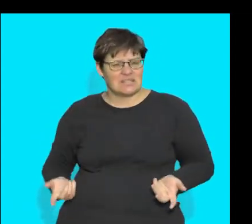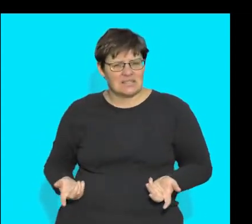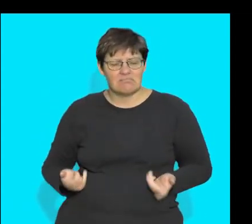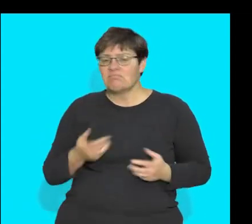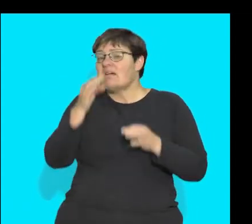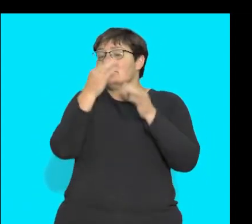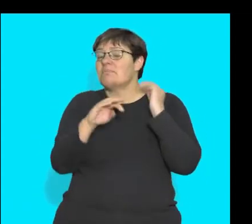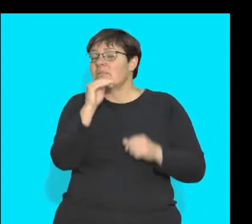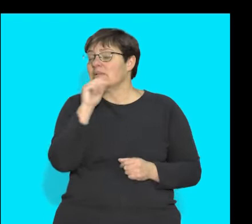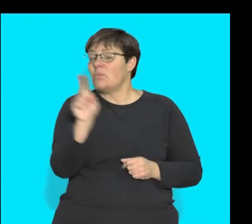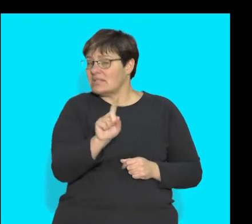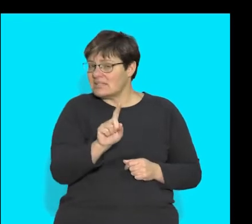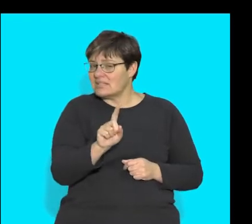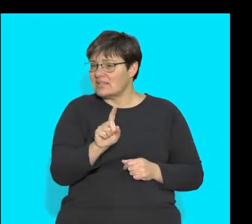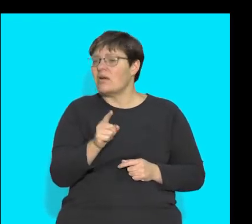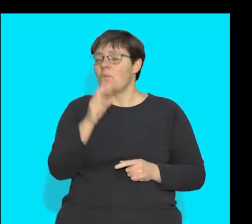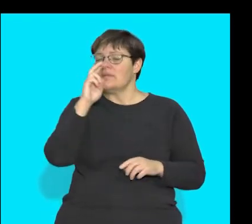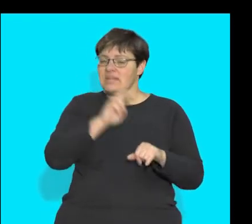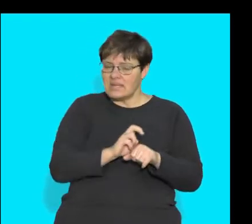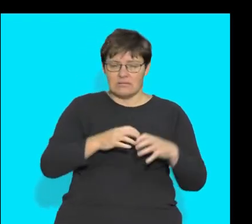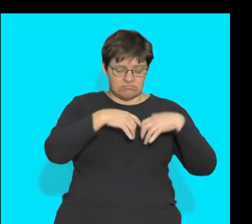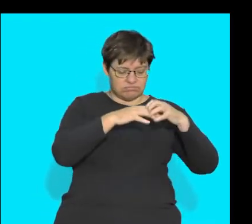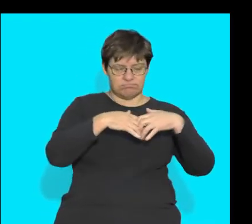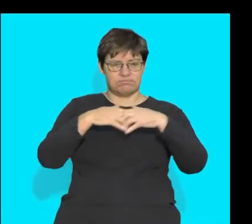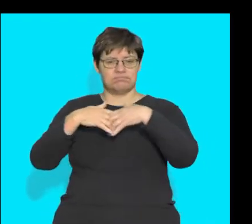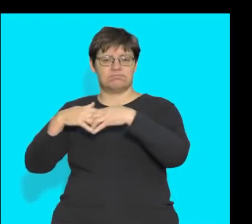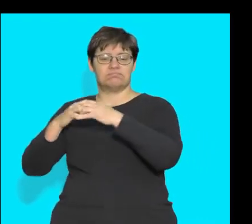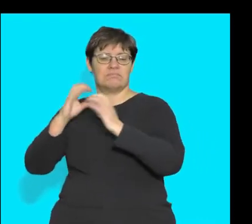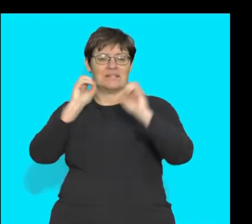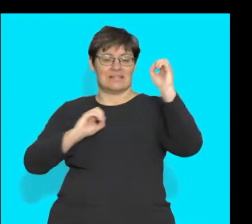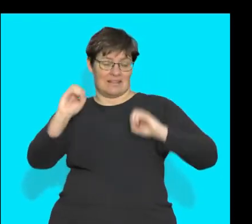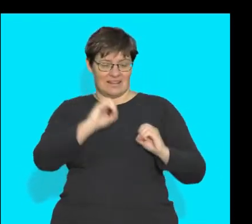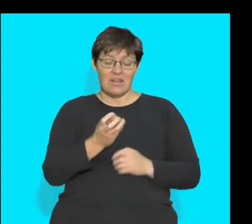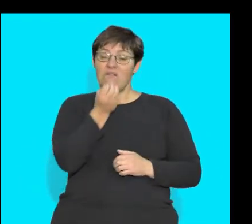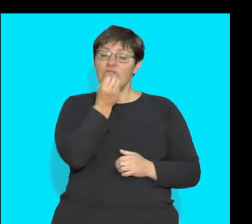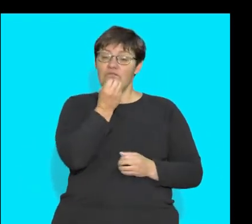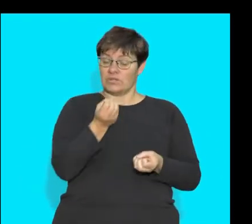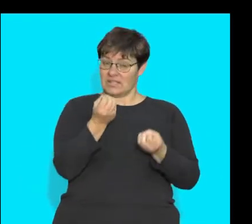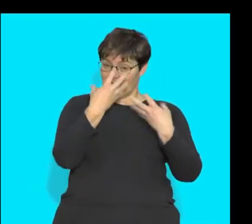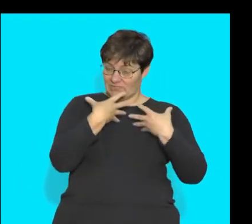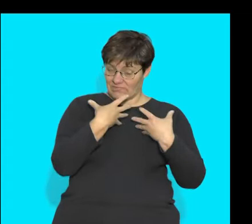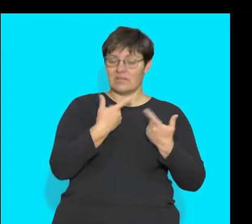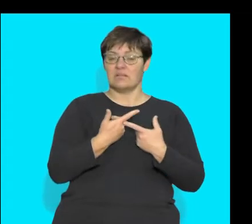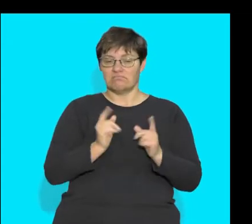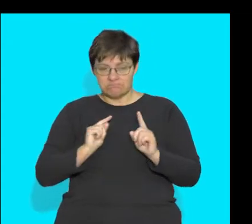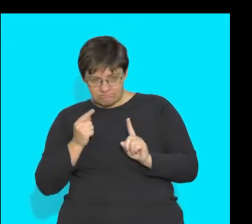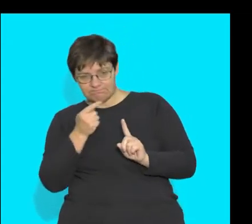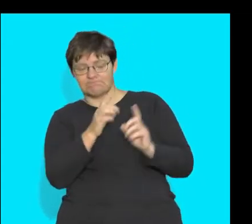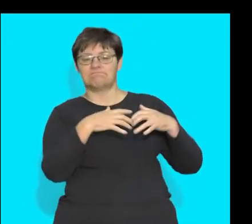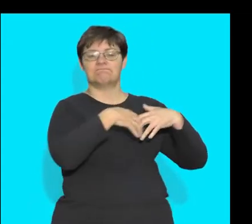Building simply means we need to build cells. So the food that we eat, all right, goes